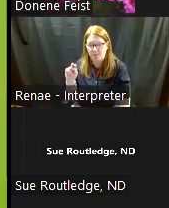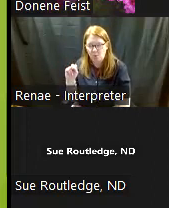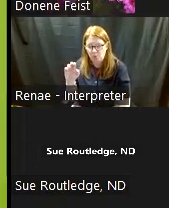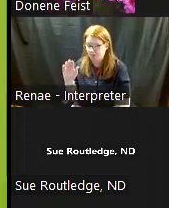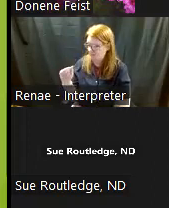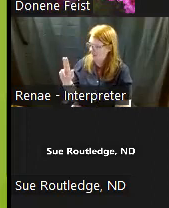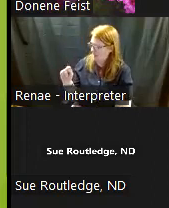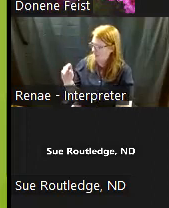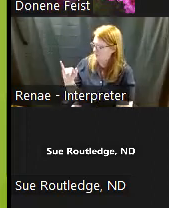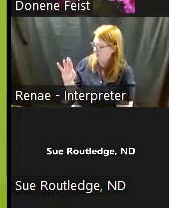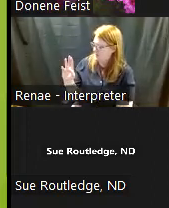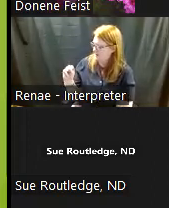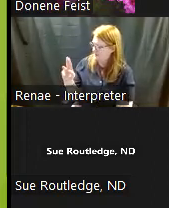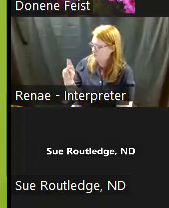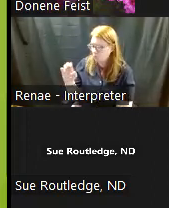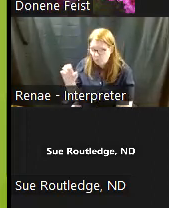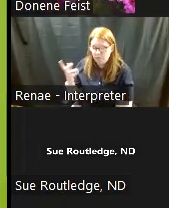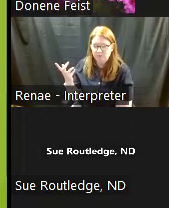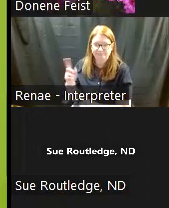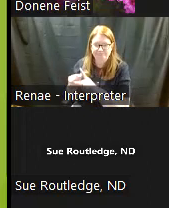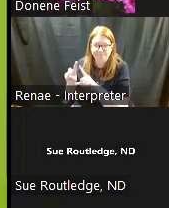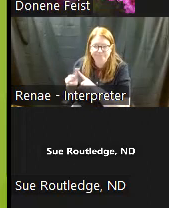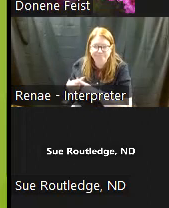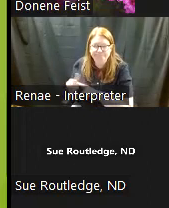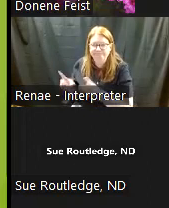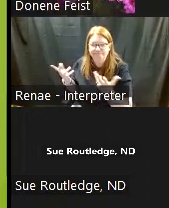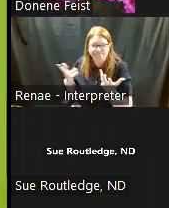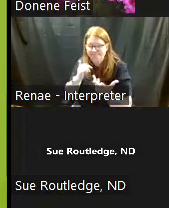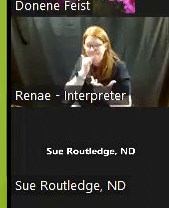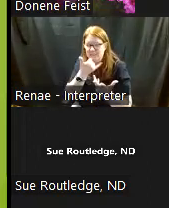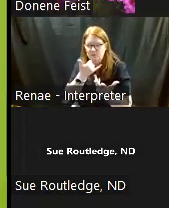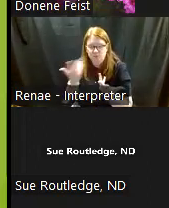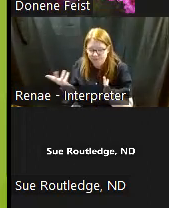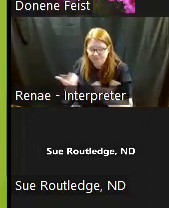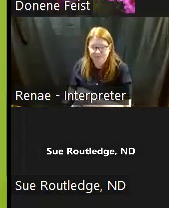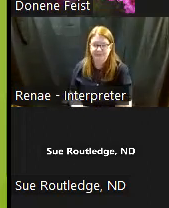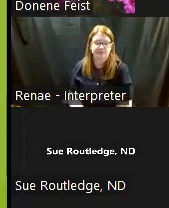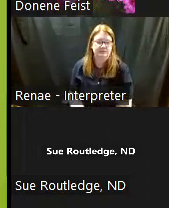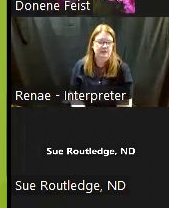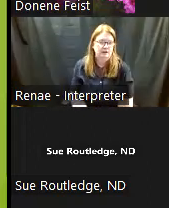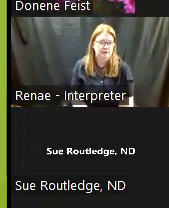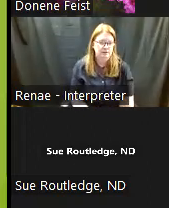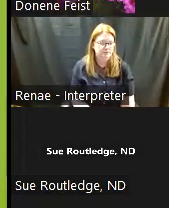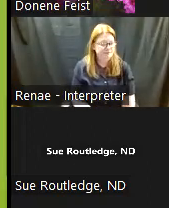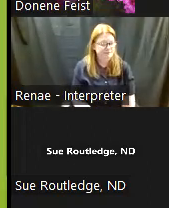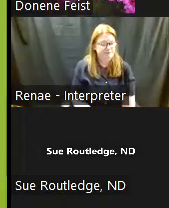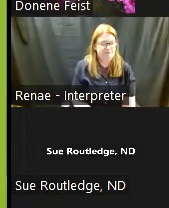of different syndromes, maybe where it would progress and come on later. Next.